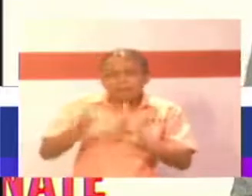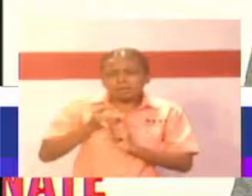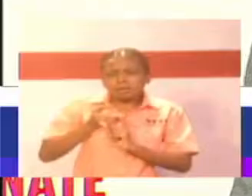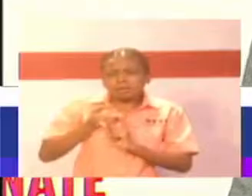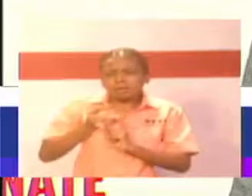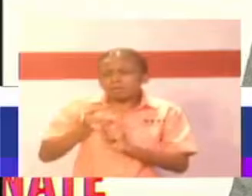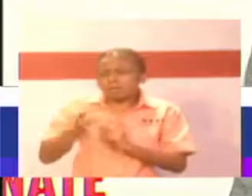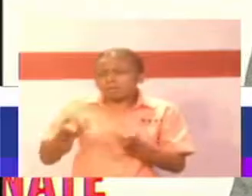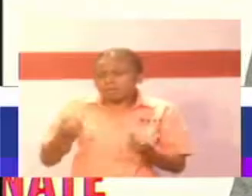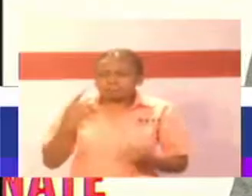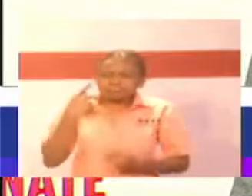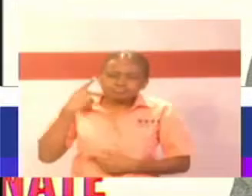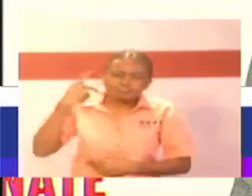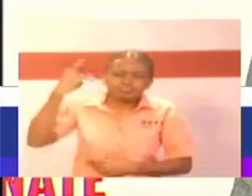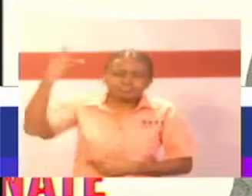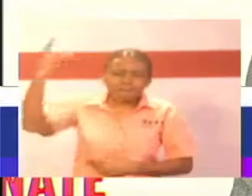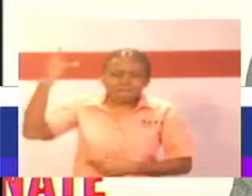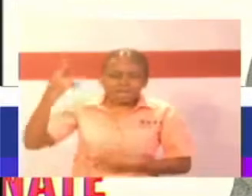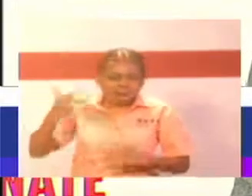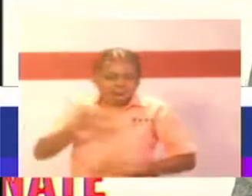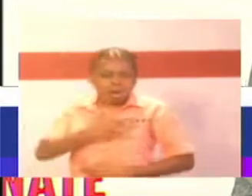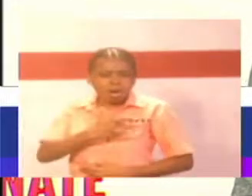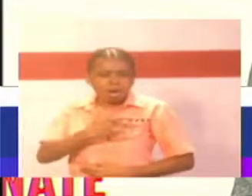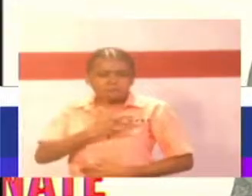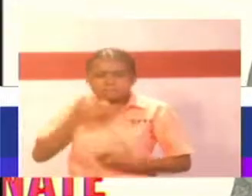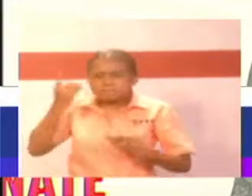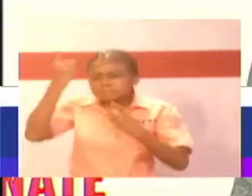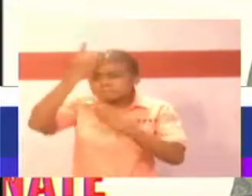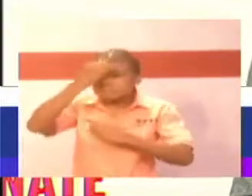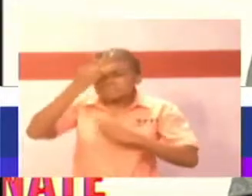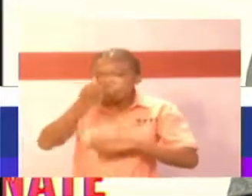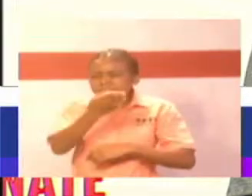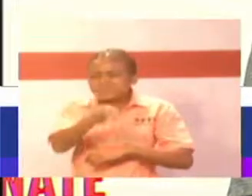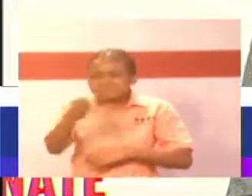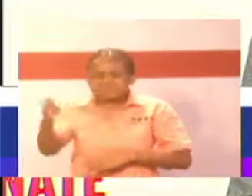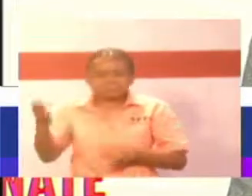Early detection is important to improving a person's outcome.